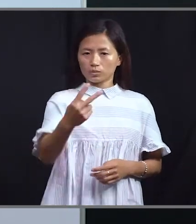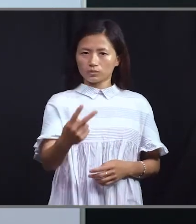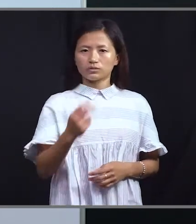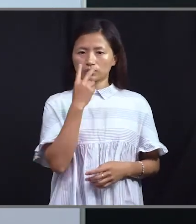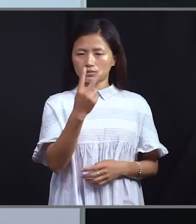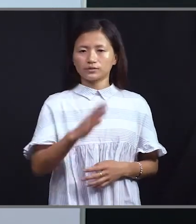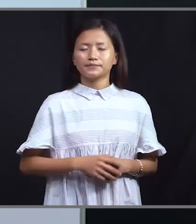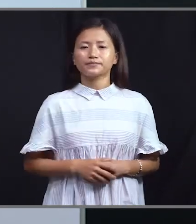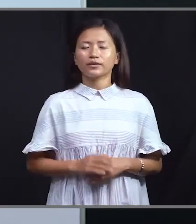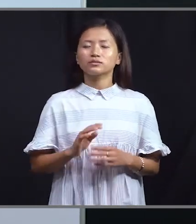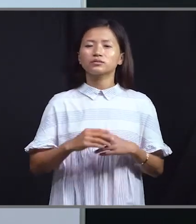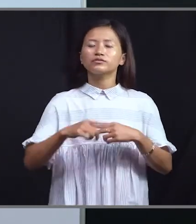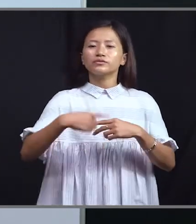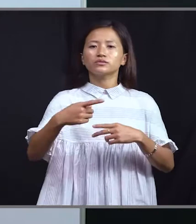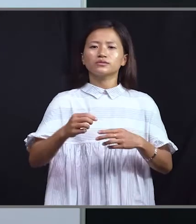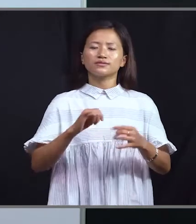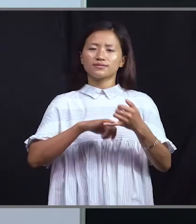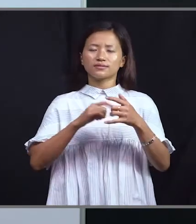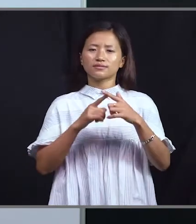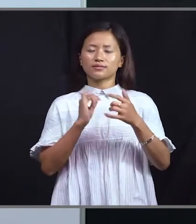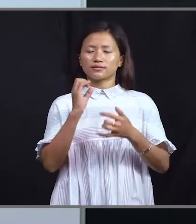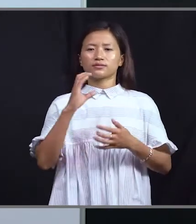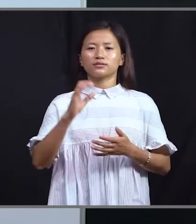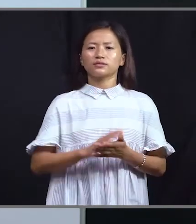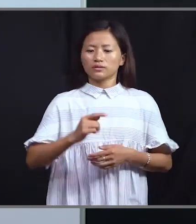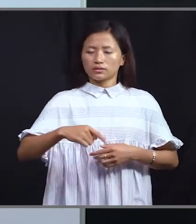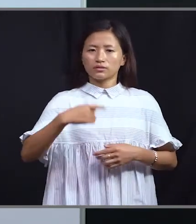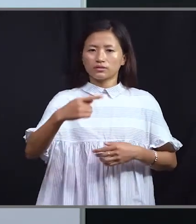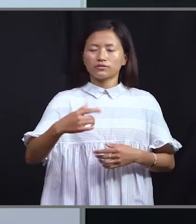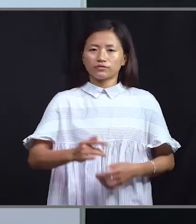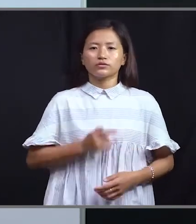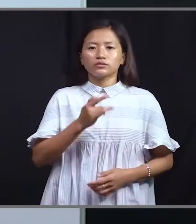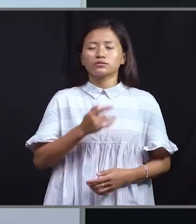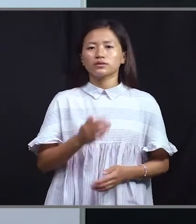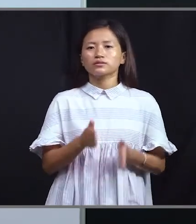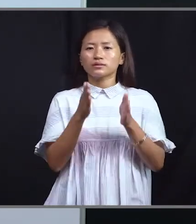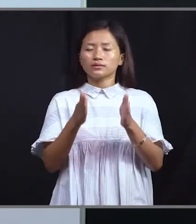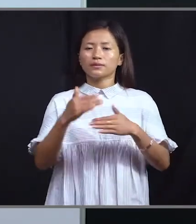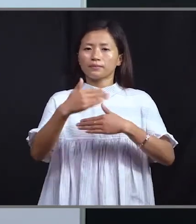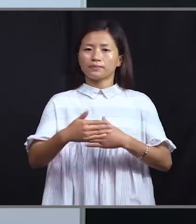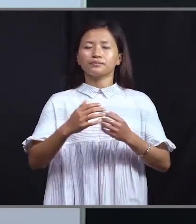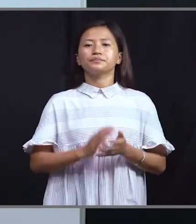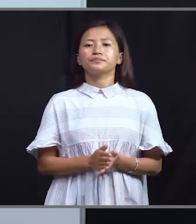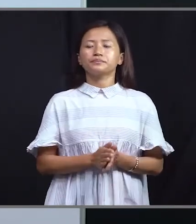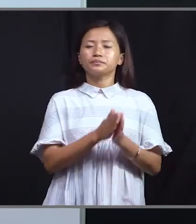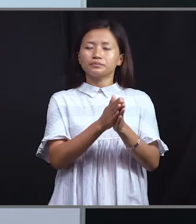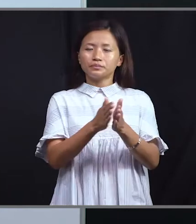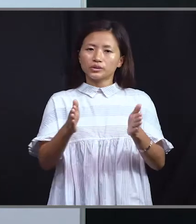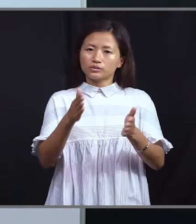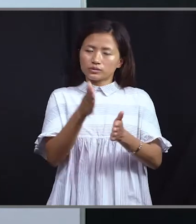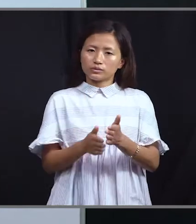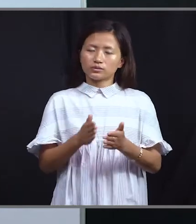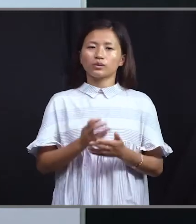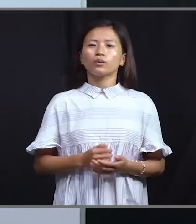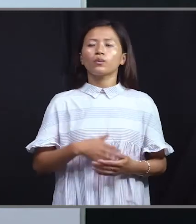why it is futuristic, and it is a continuous process that fills the gap between where we are and where we want